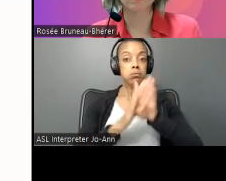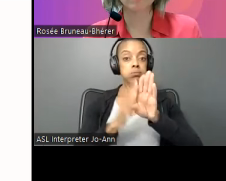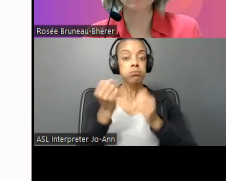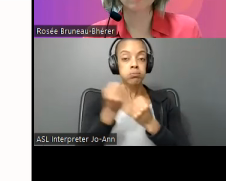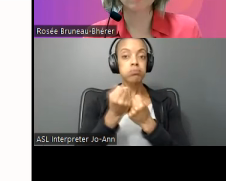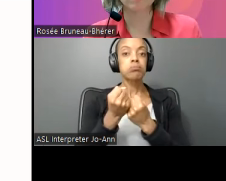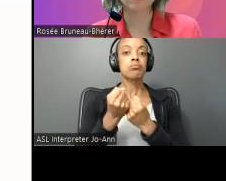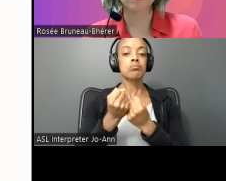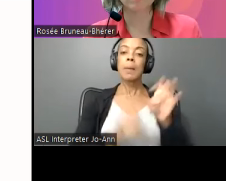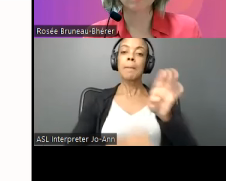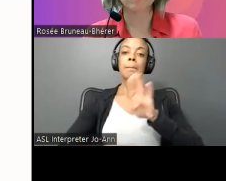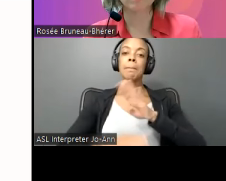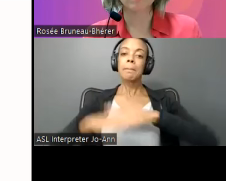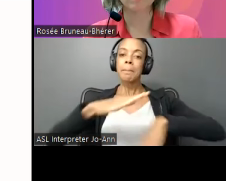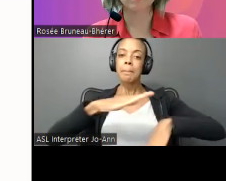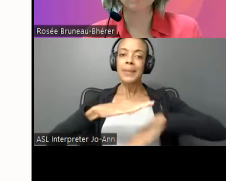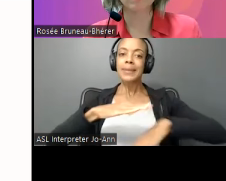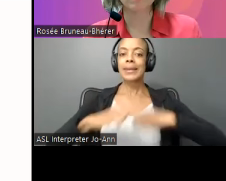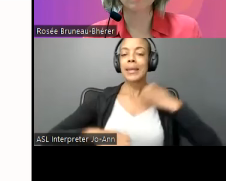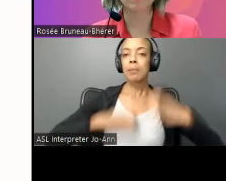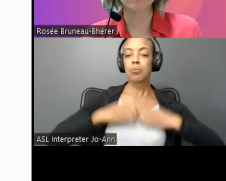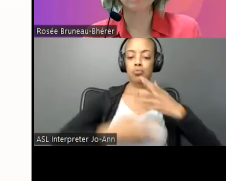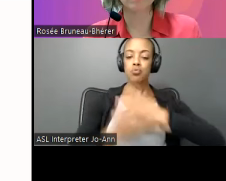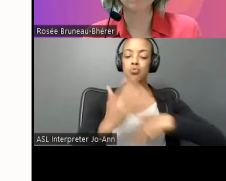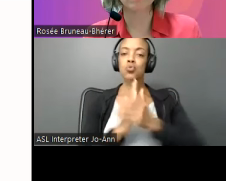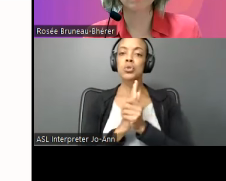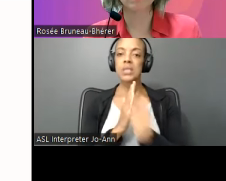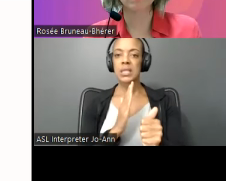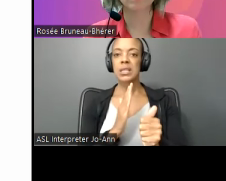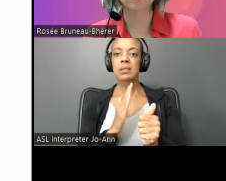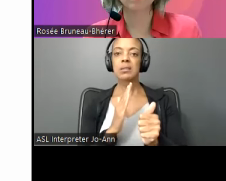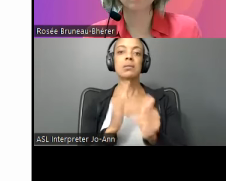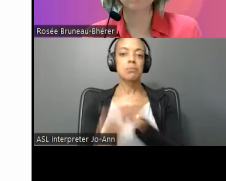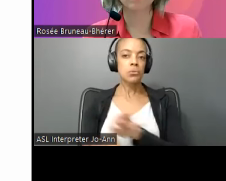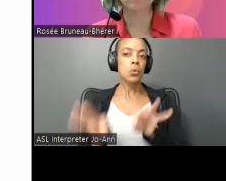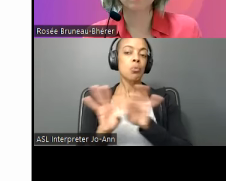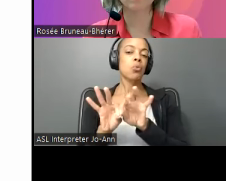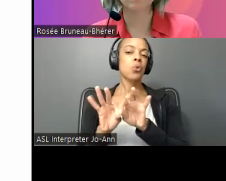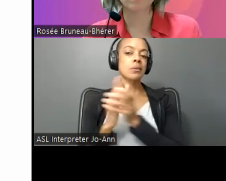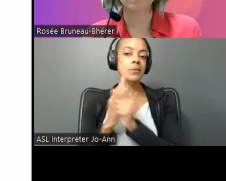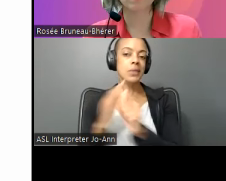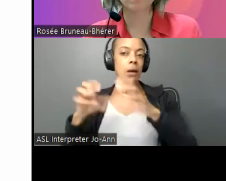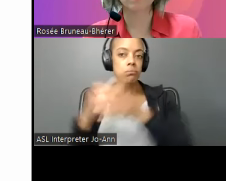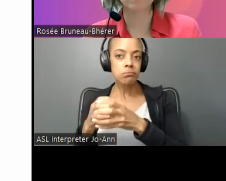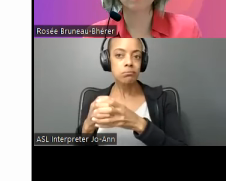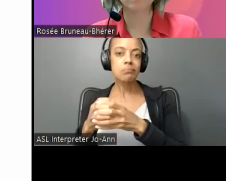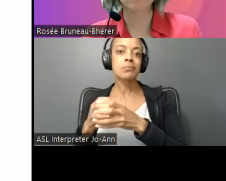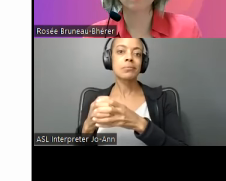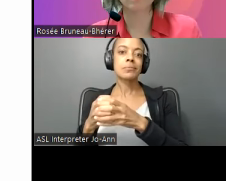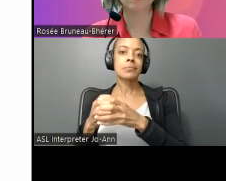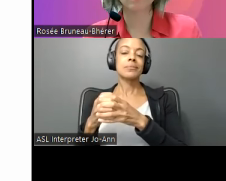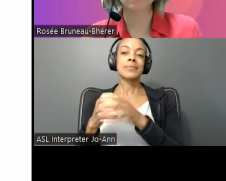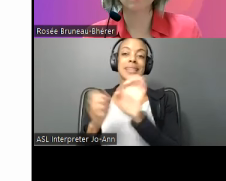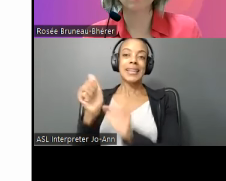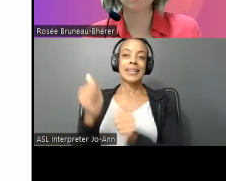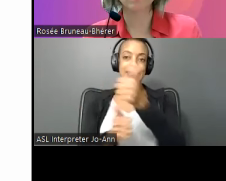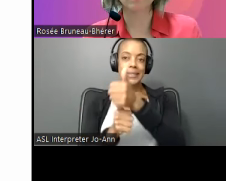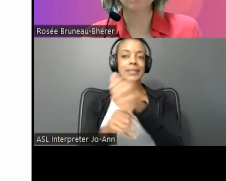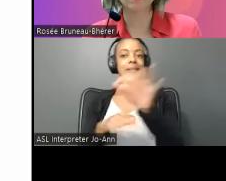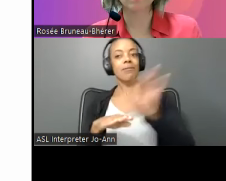basic emotional and social skills, an important group of skills which scientists call executive function and self-regulation can be